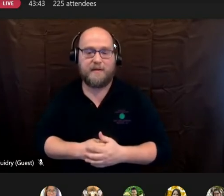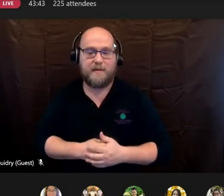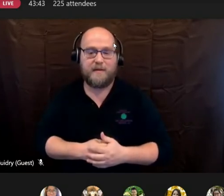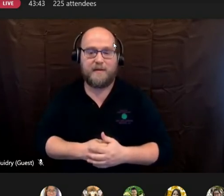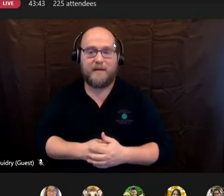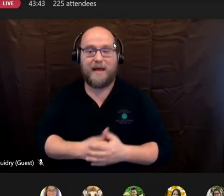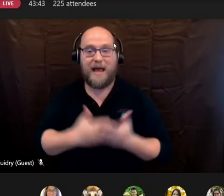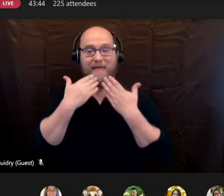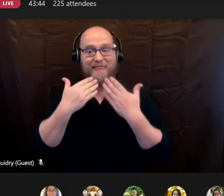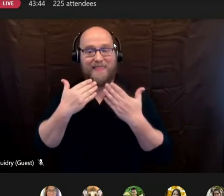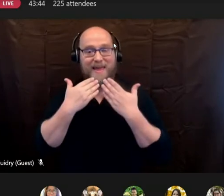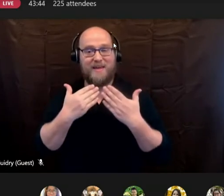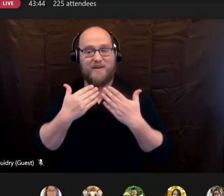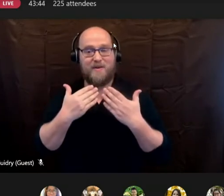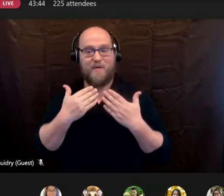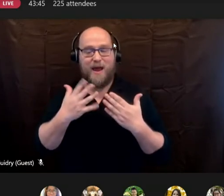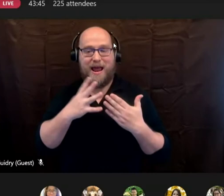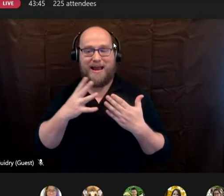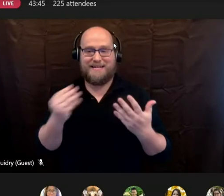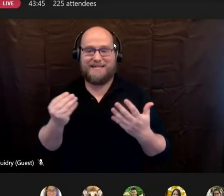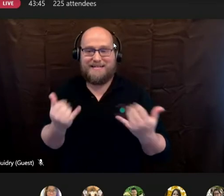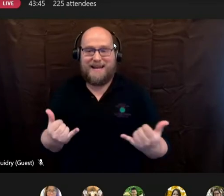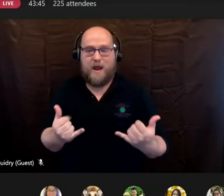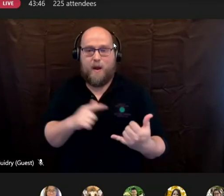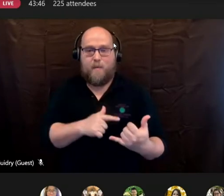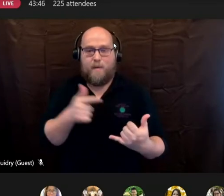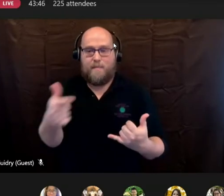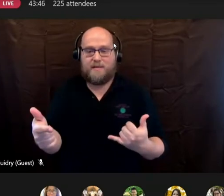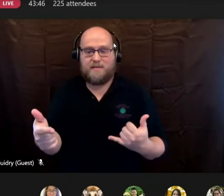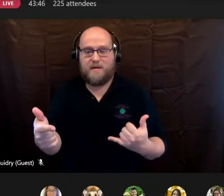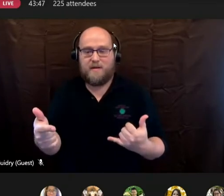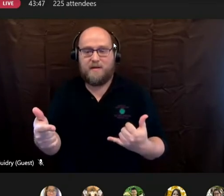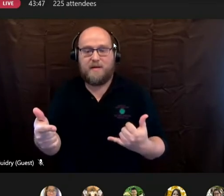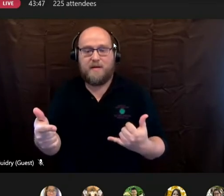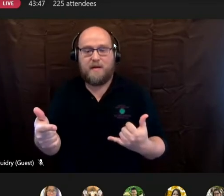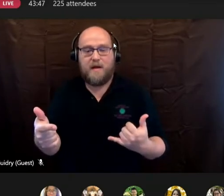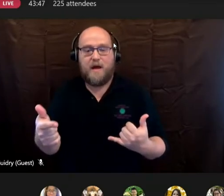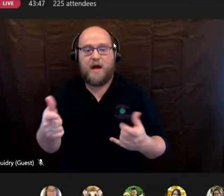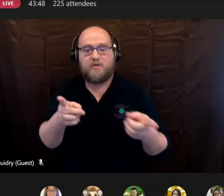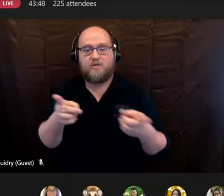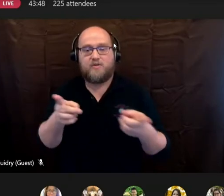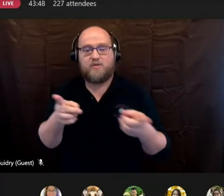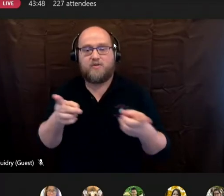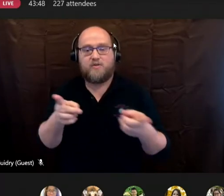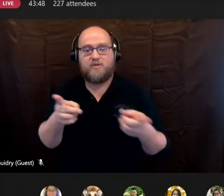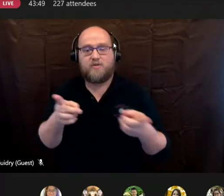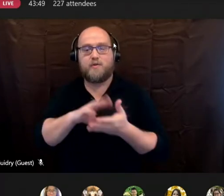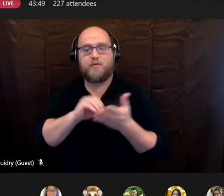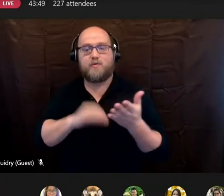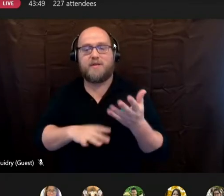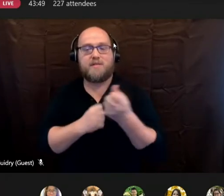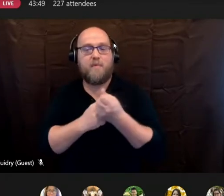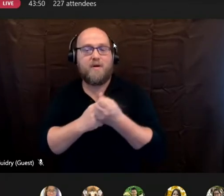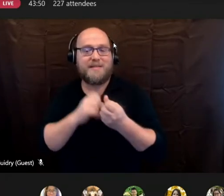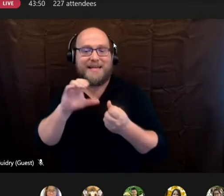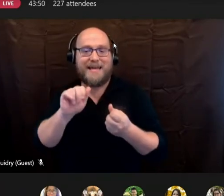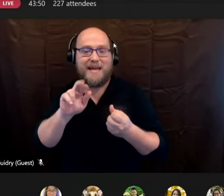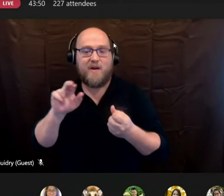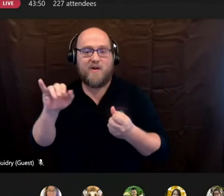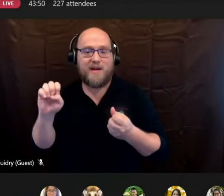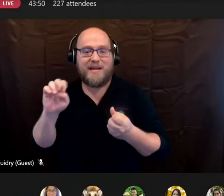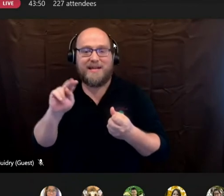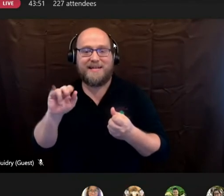pass us on to our Director of Student Supports, Carrie Nicholson. Thank you, Carrie.